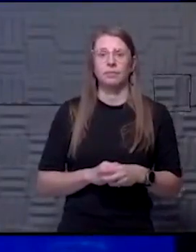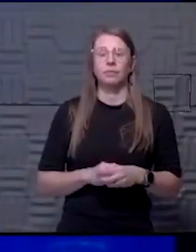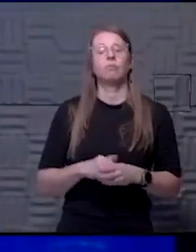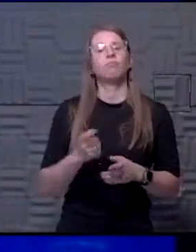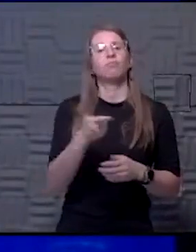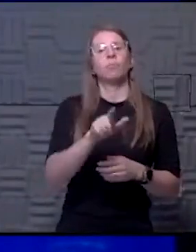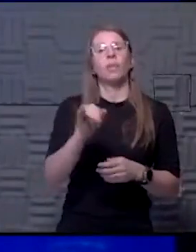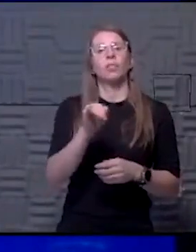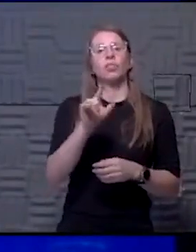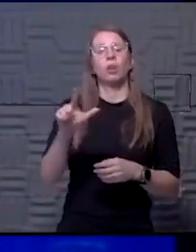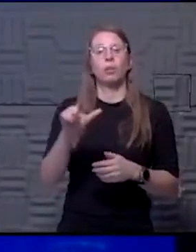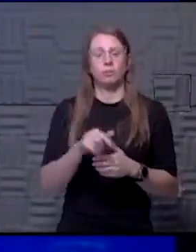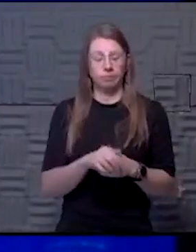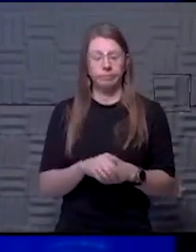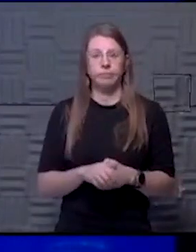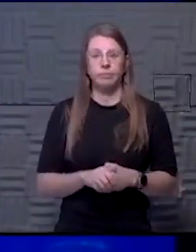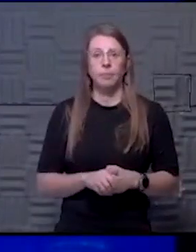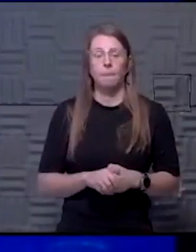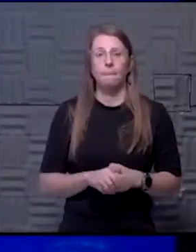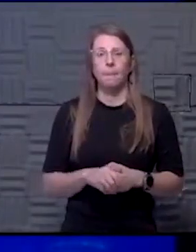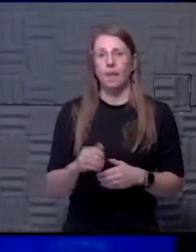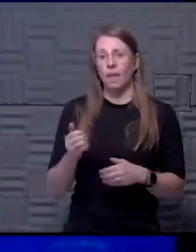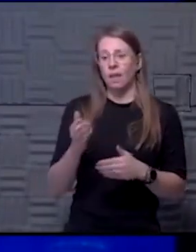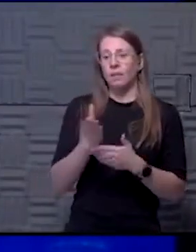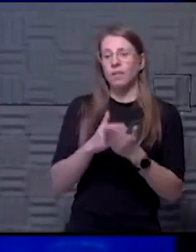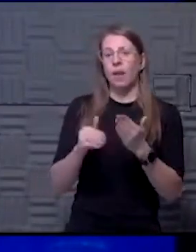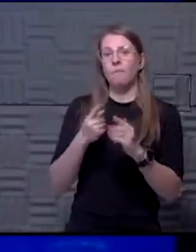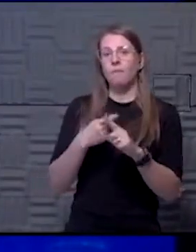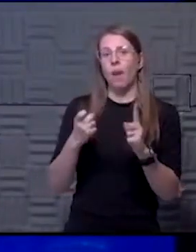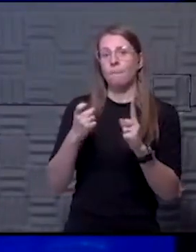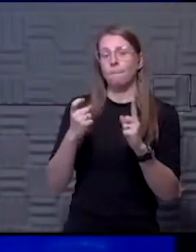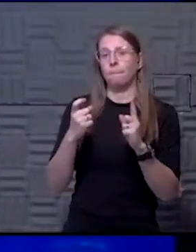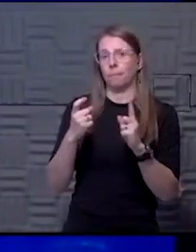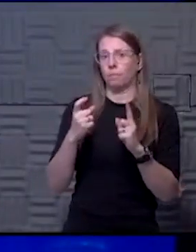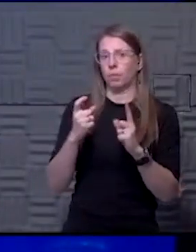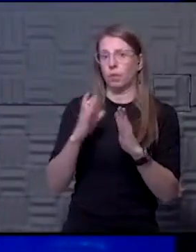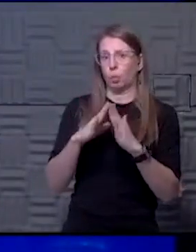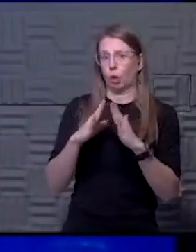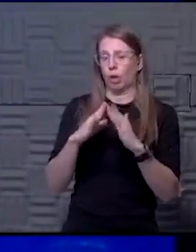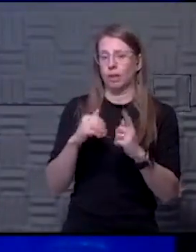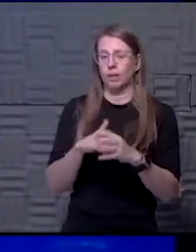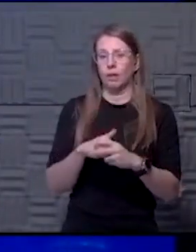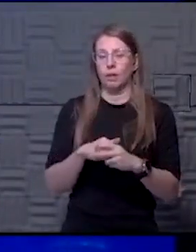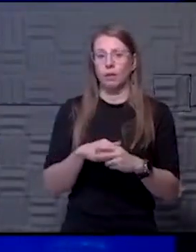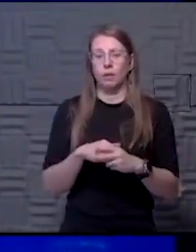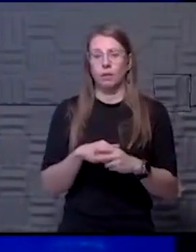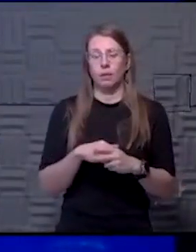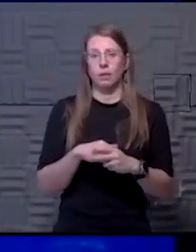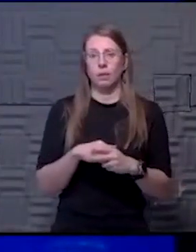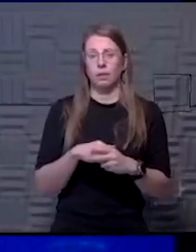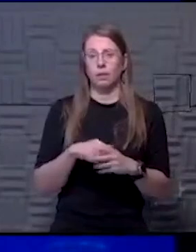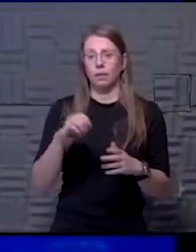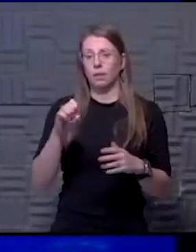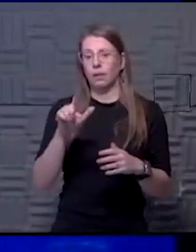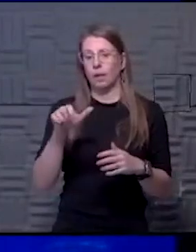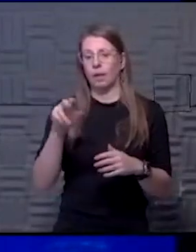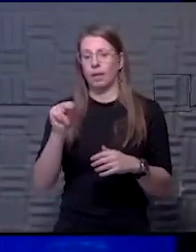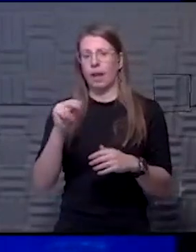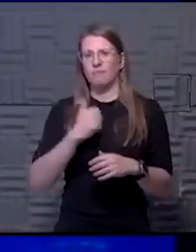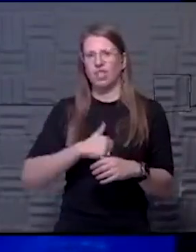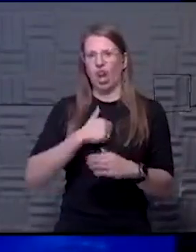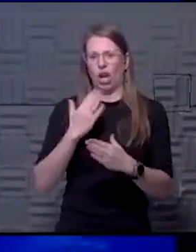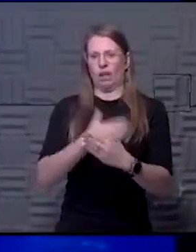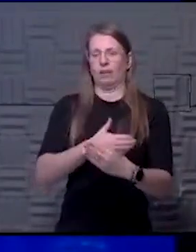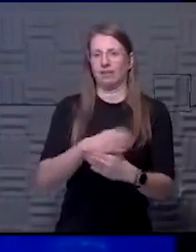Okay, Jill, you've got some, I think. I have some from the community. We'll start there, and then if a reporter wants. This is Ellen McNamara. I'm sorry about